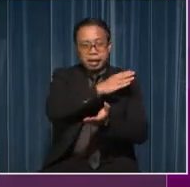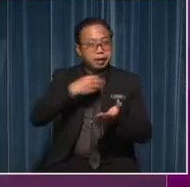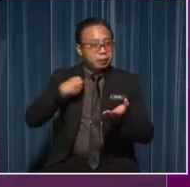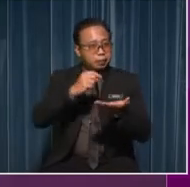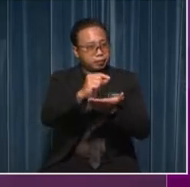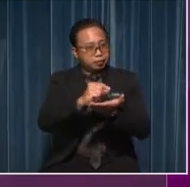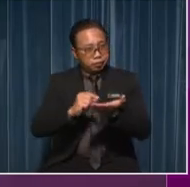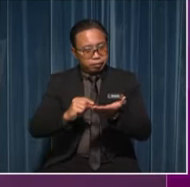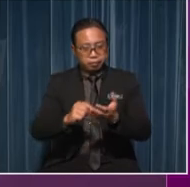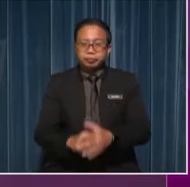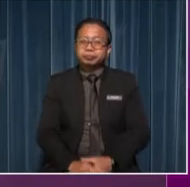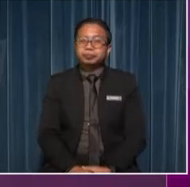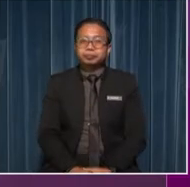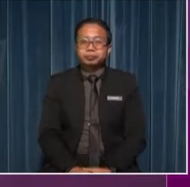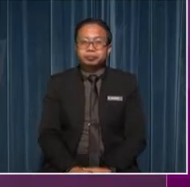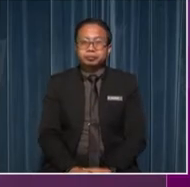stationery.